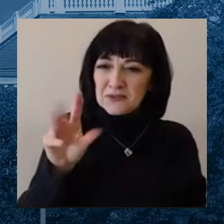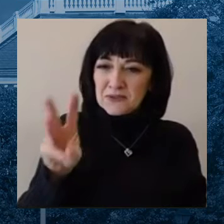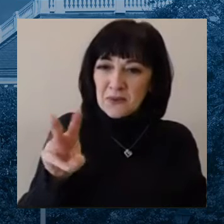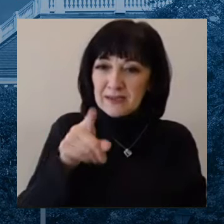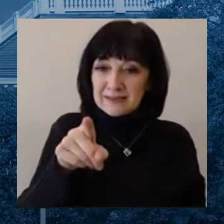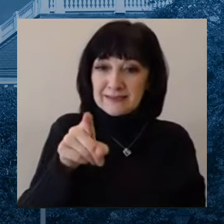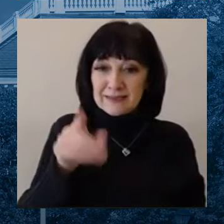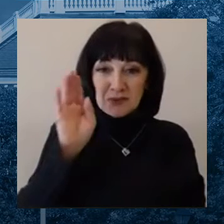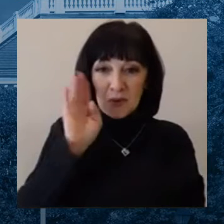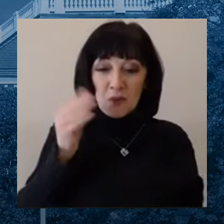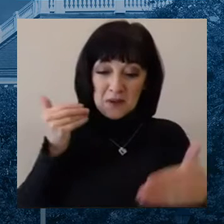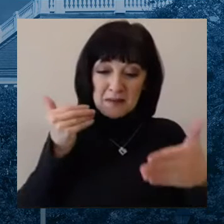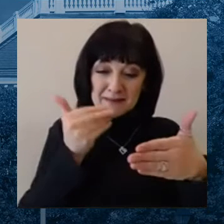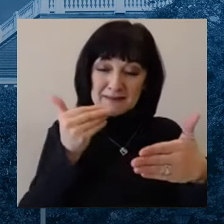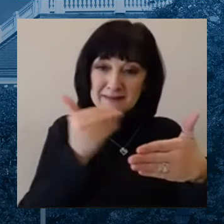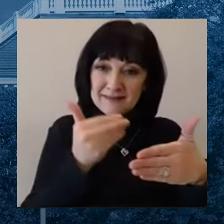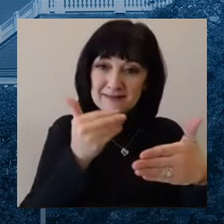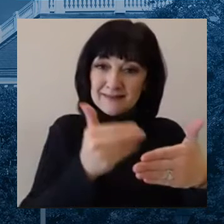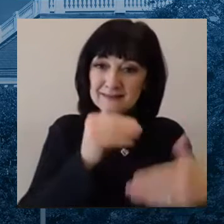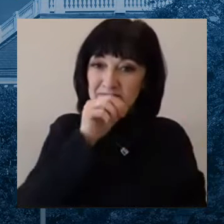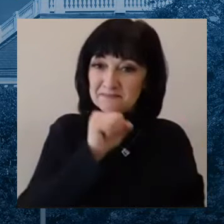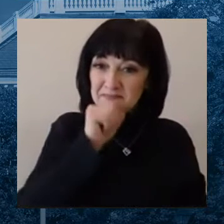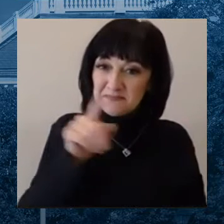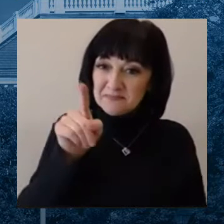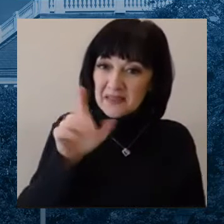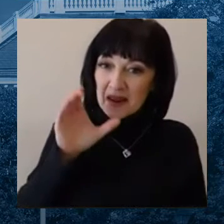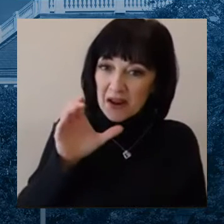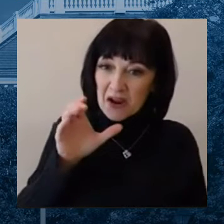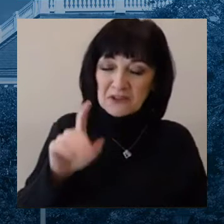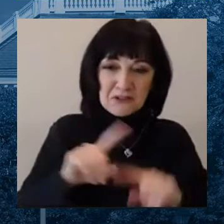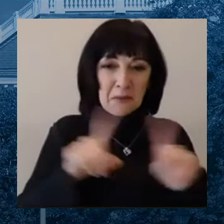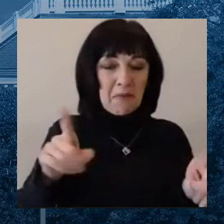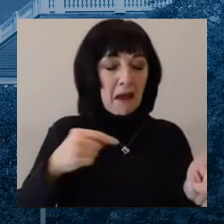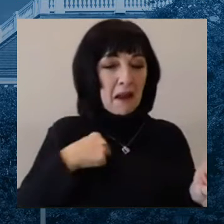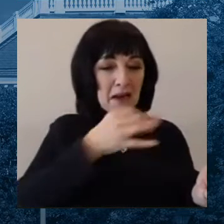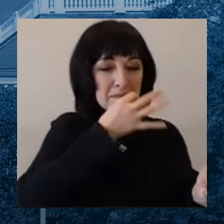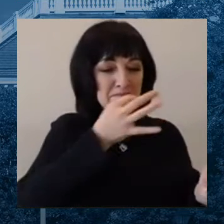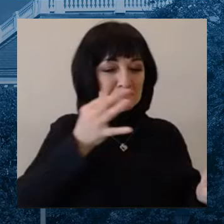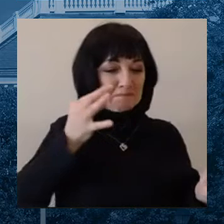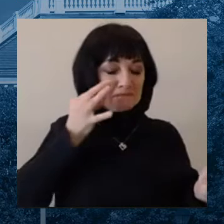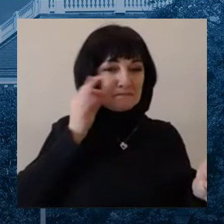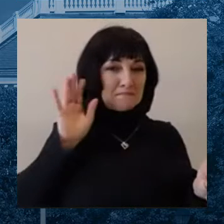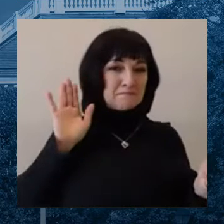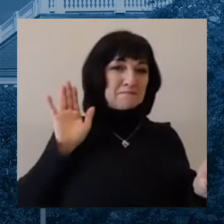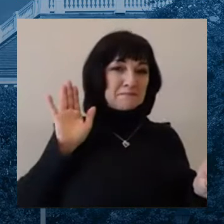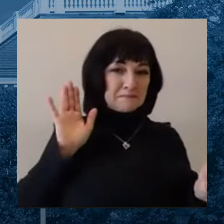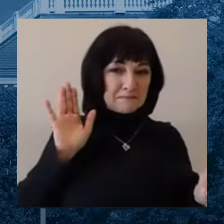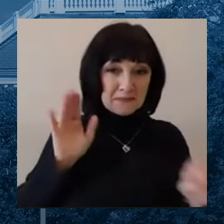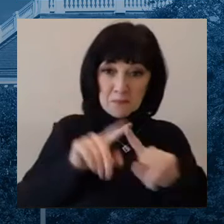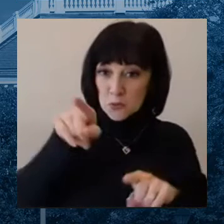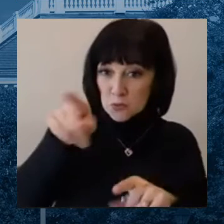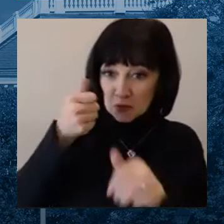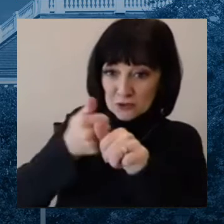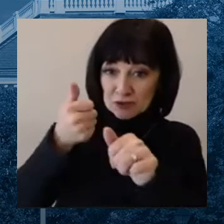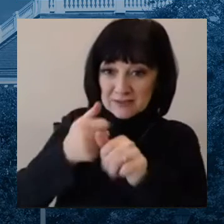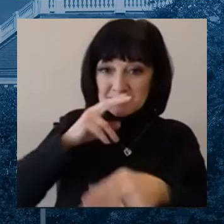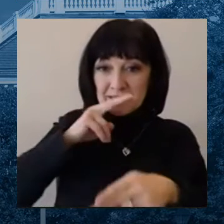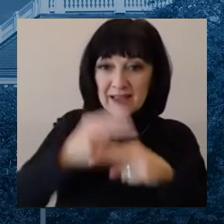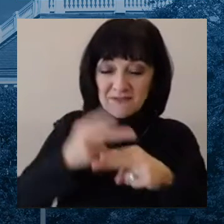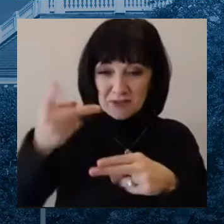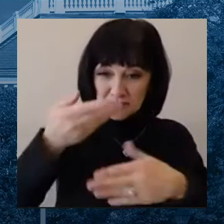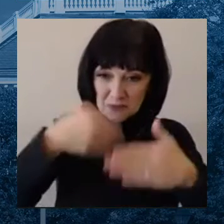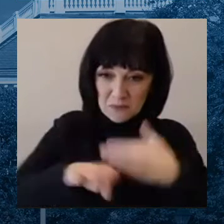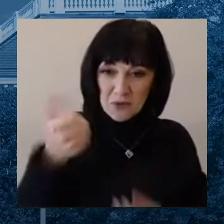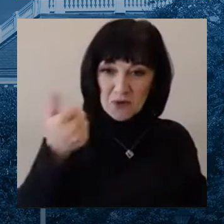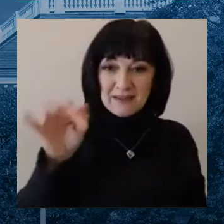approaching 100 years on this planet, but I figured I better not do that. But I mentioned that you were born in